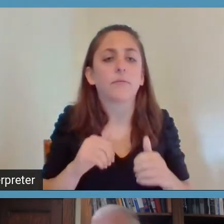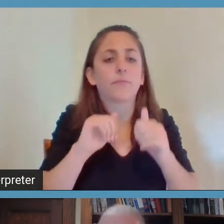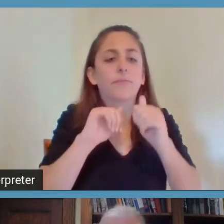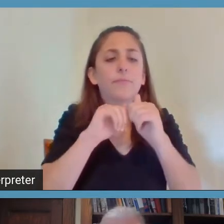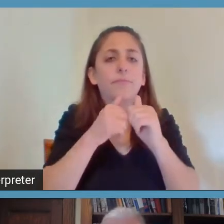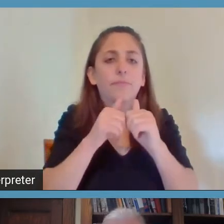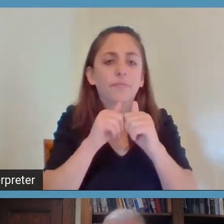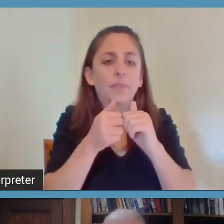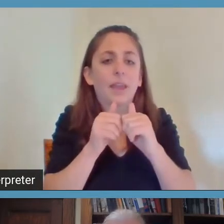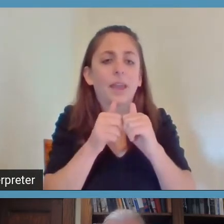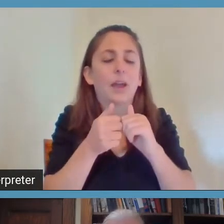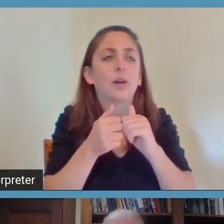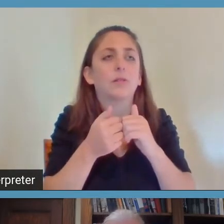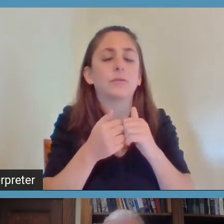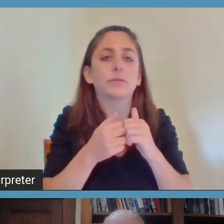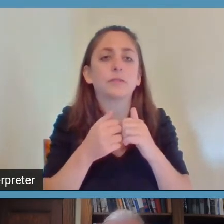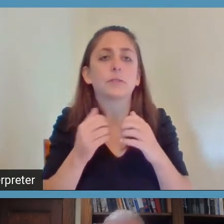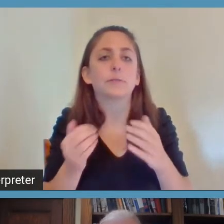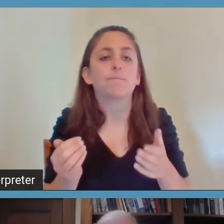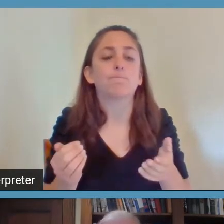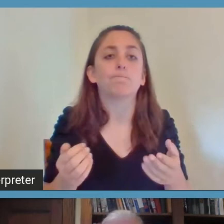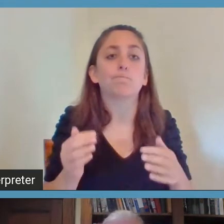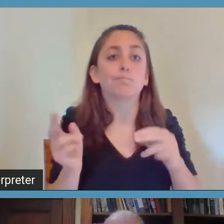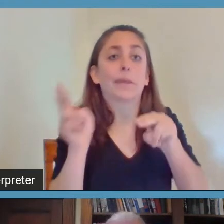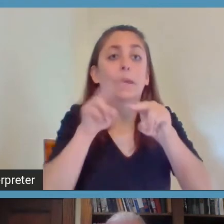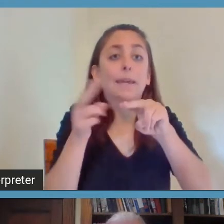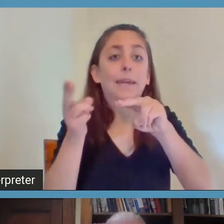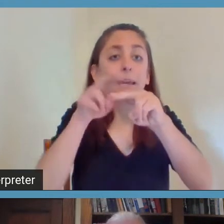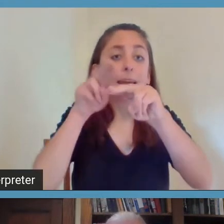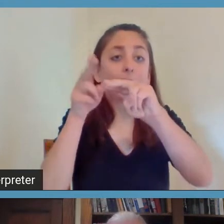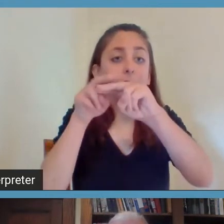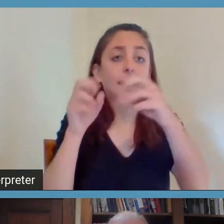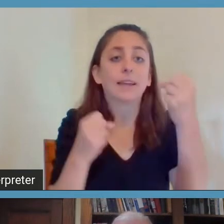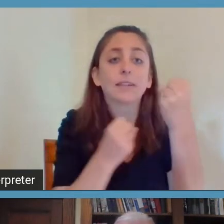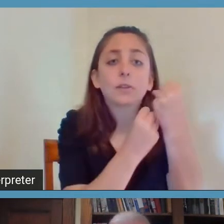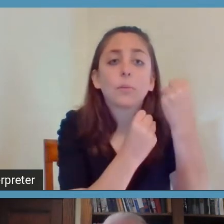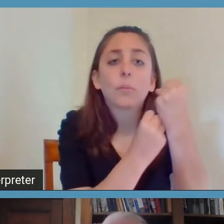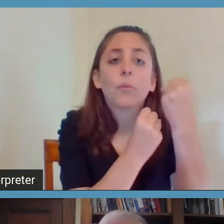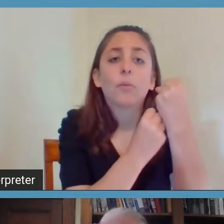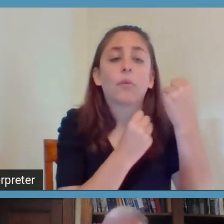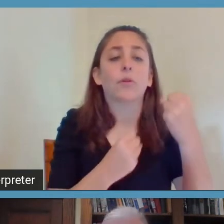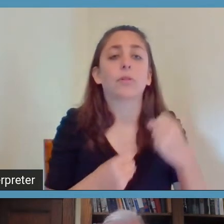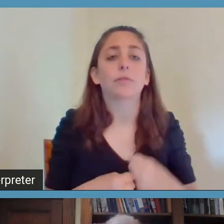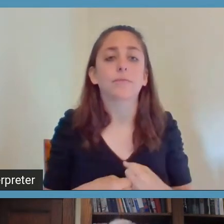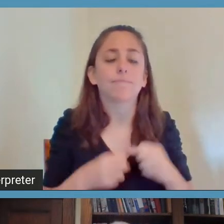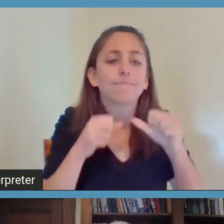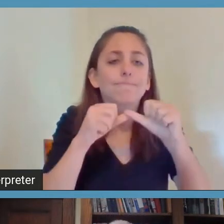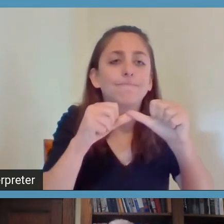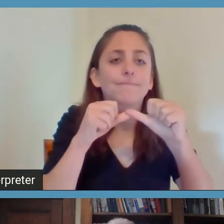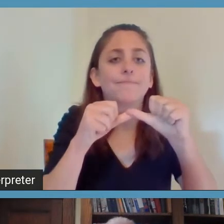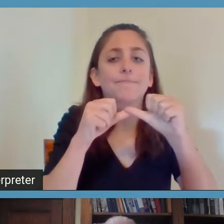re-enlist that support as time goes on to show that you're actually doing what you're saying that you did?